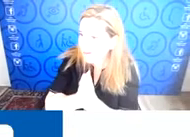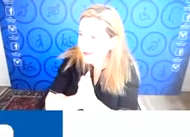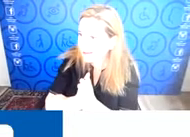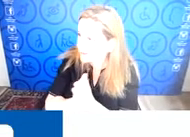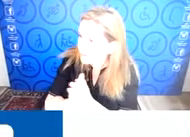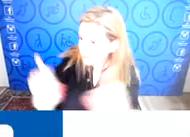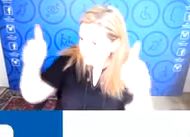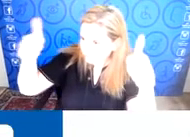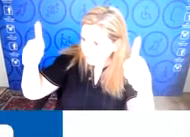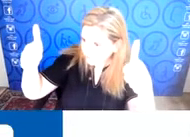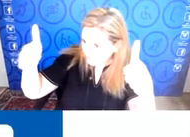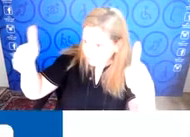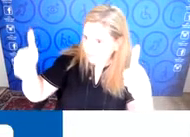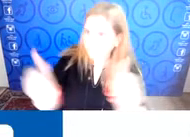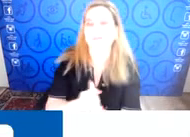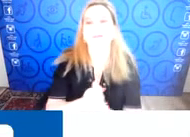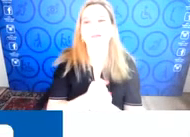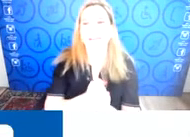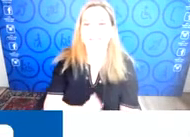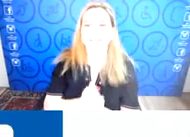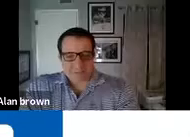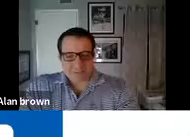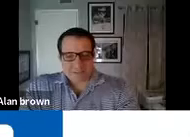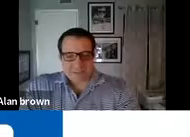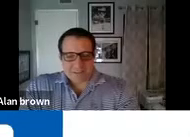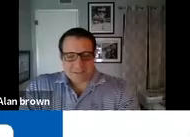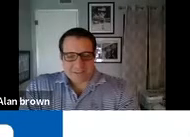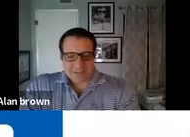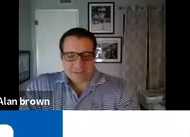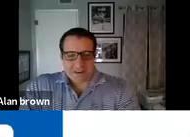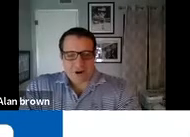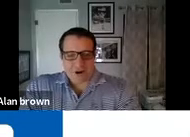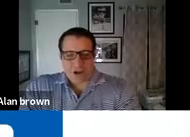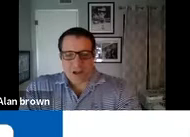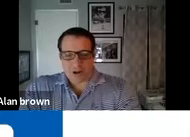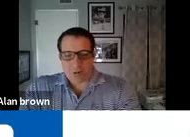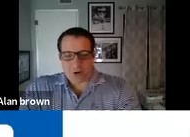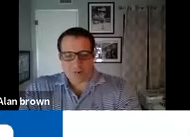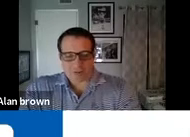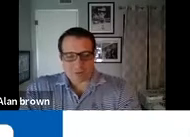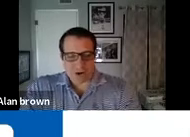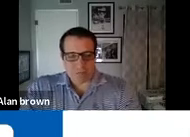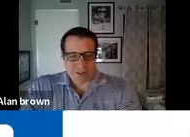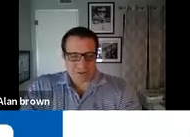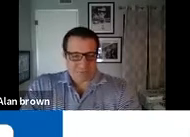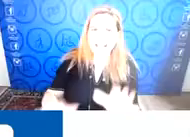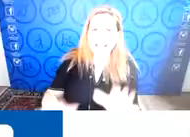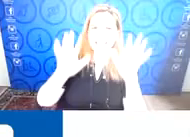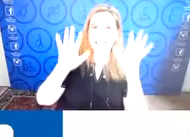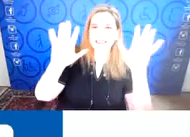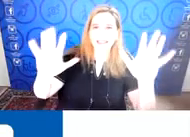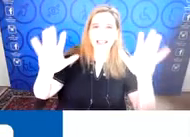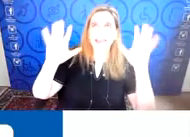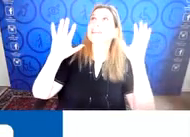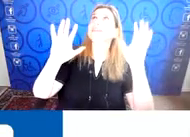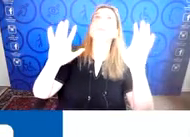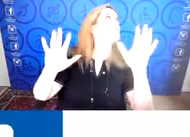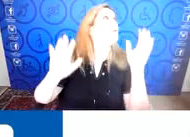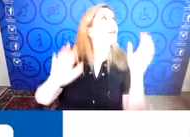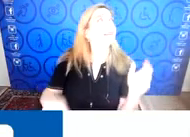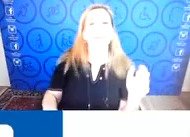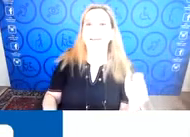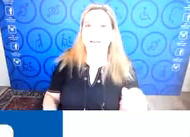Are we ready? Yeah. Great. We are ready. Okay. Well, hello, so, Warner from Germany. And again, I see that the light